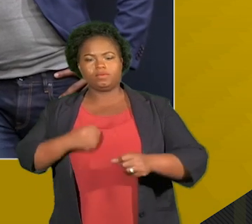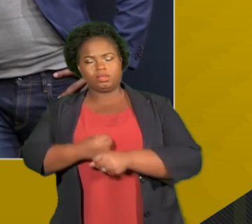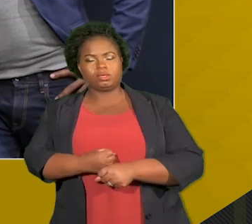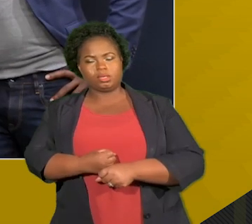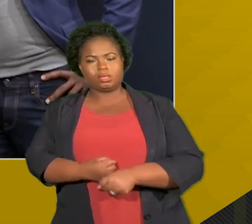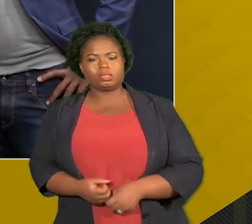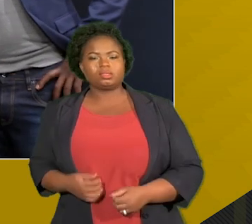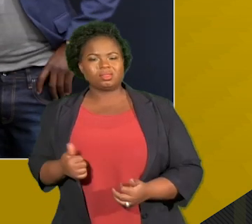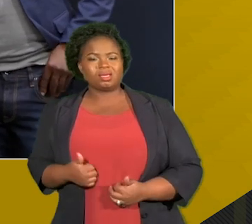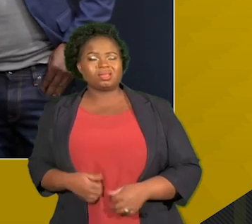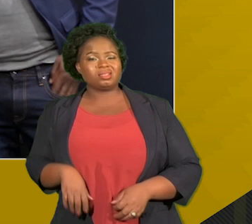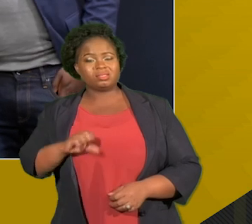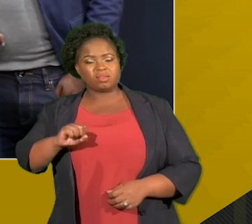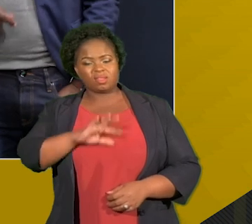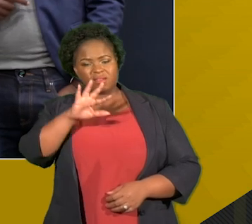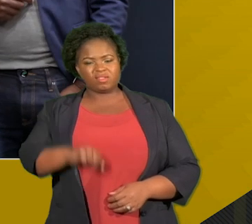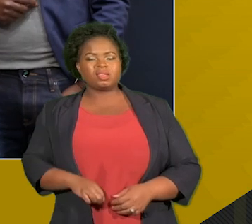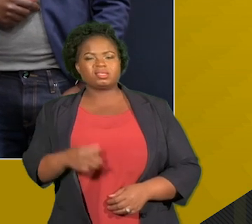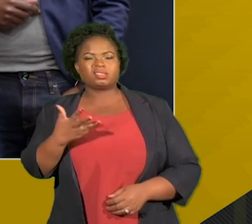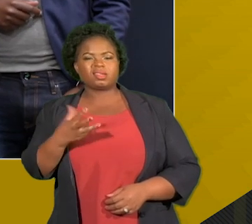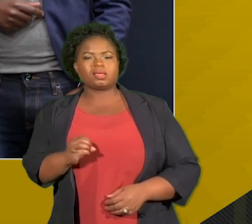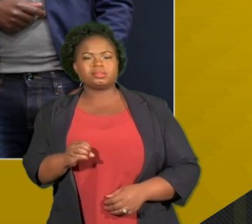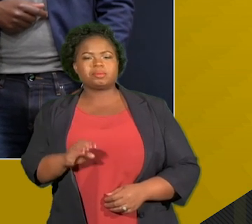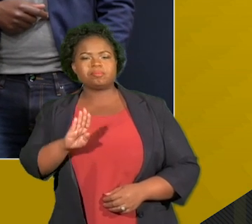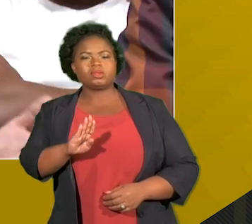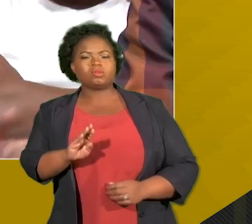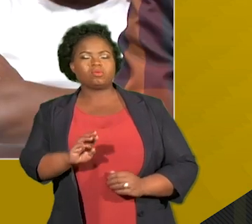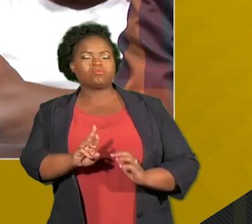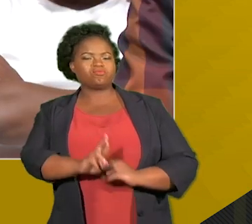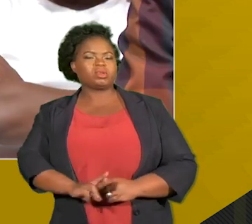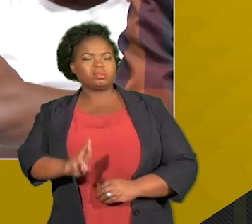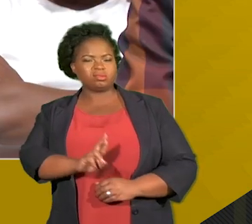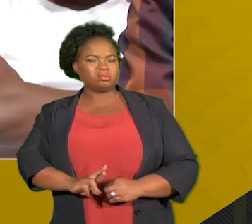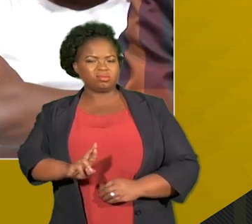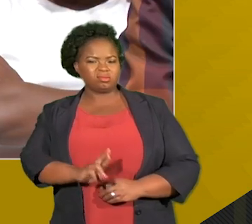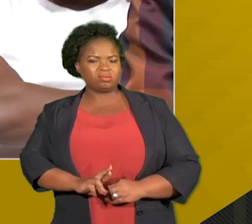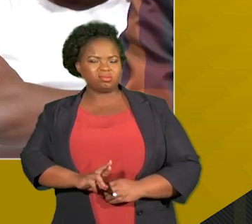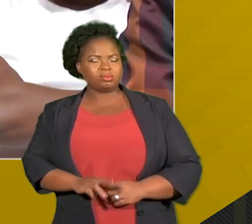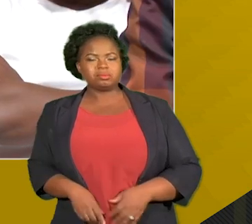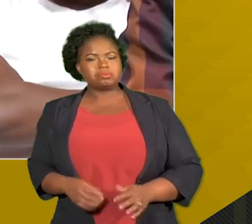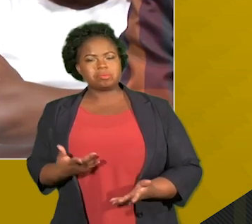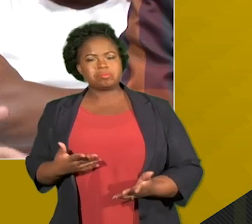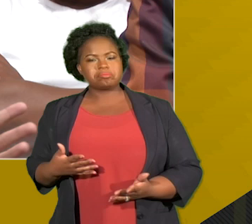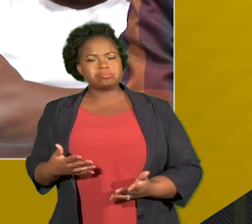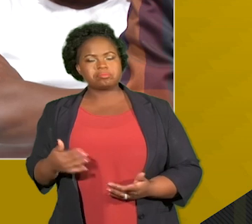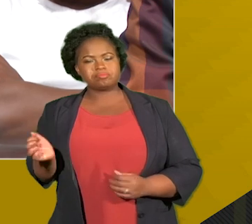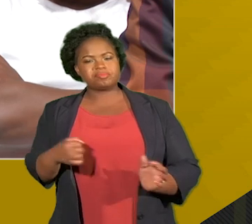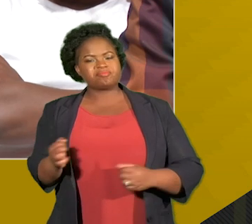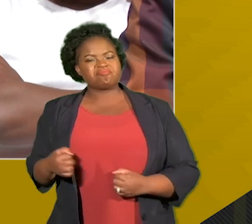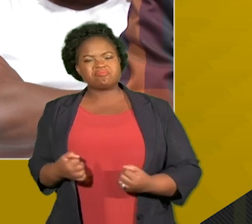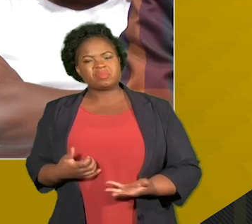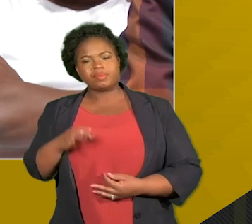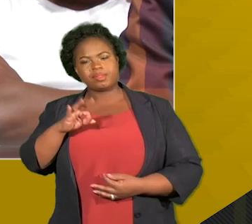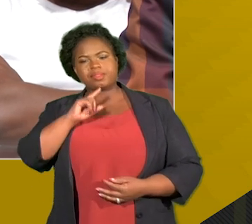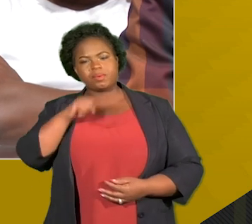the creative economy is 90 billion rand and employs anything up to 30,000